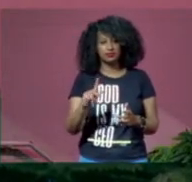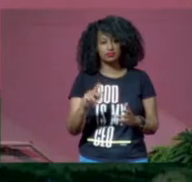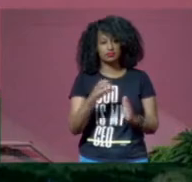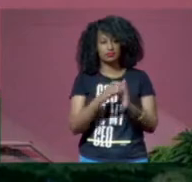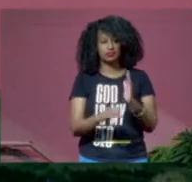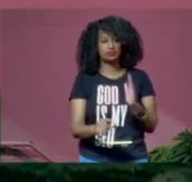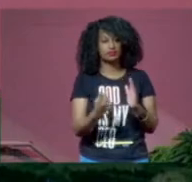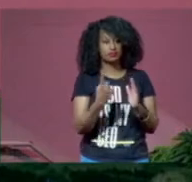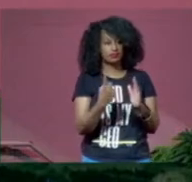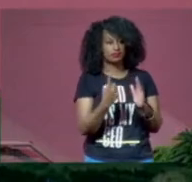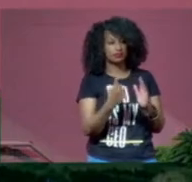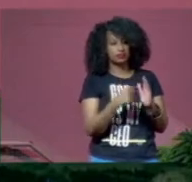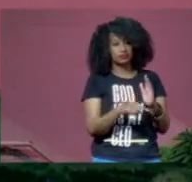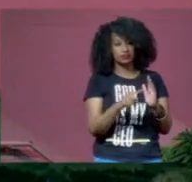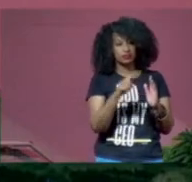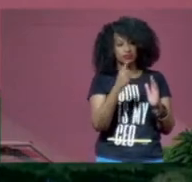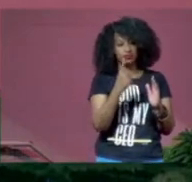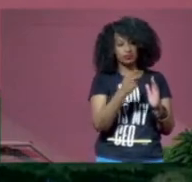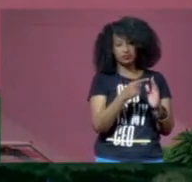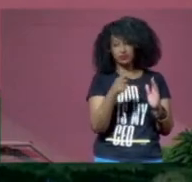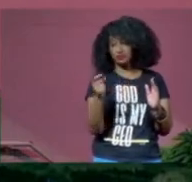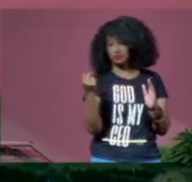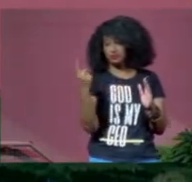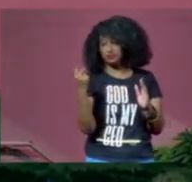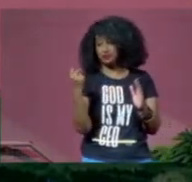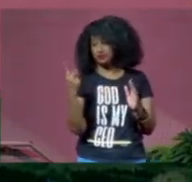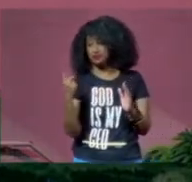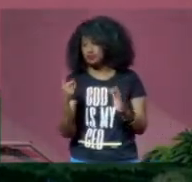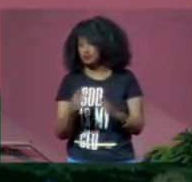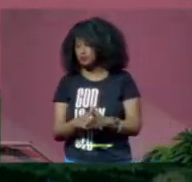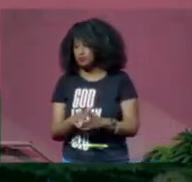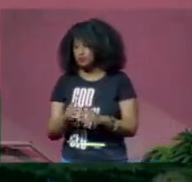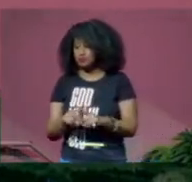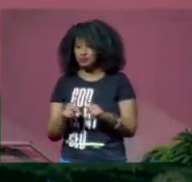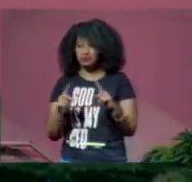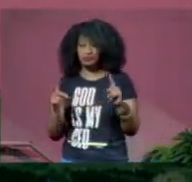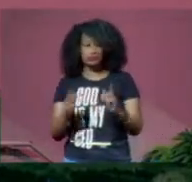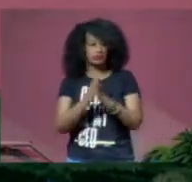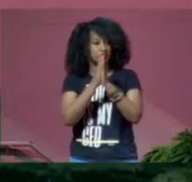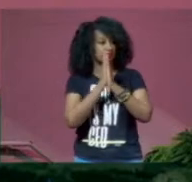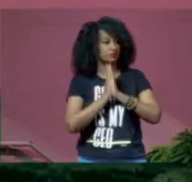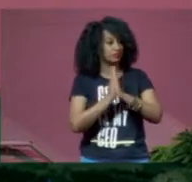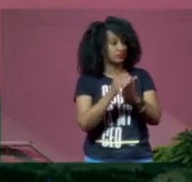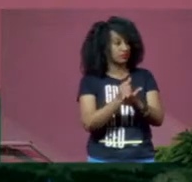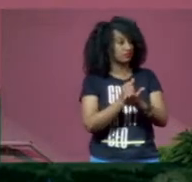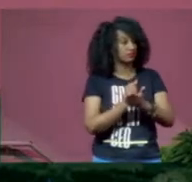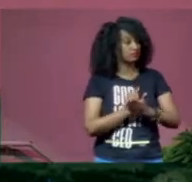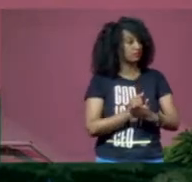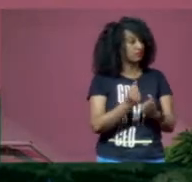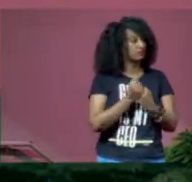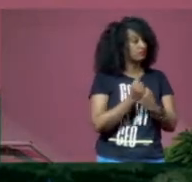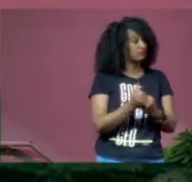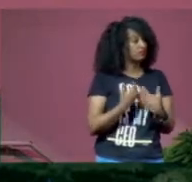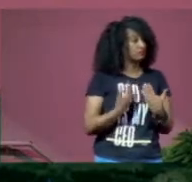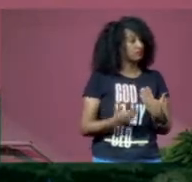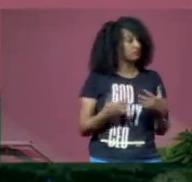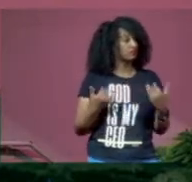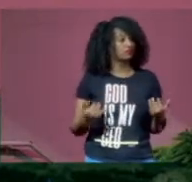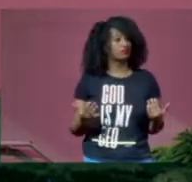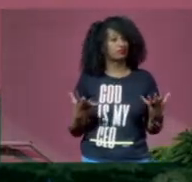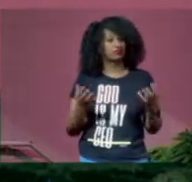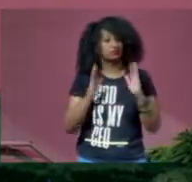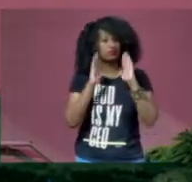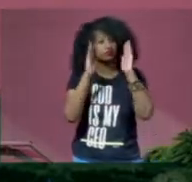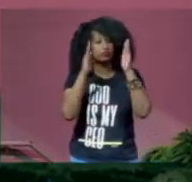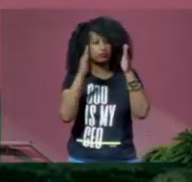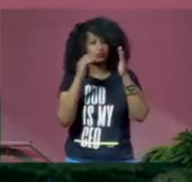ending at verse 11. So it is a long passage of scripture, but I ask that you would bear with me. And then I want to focus our attention primarily on verses